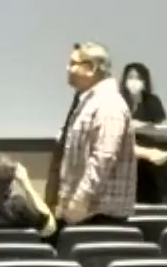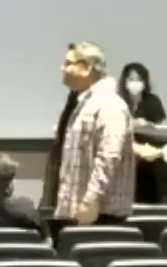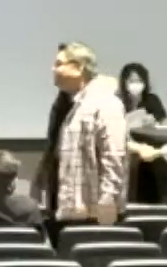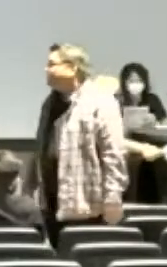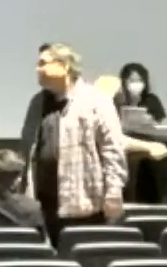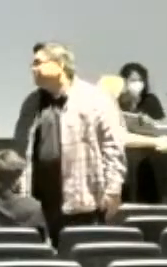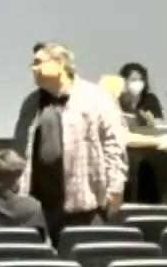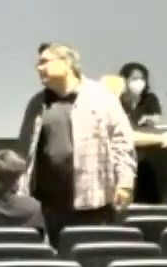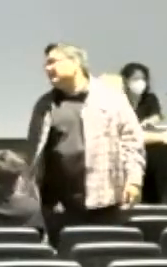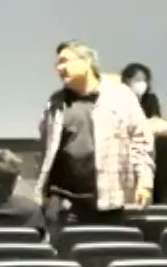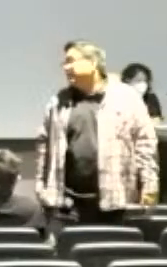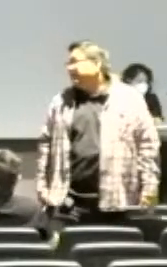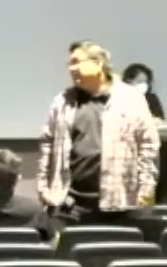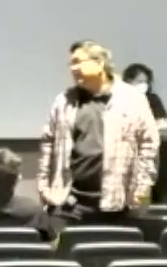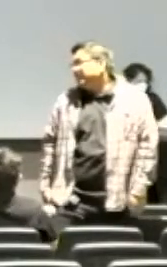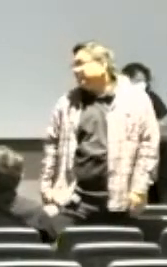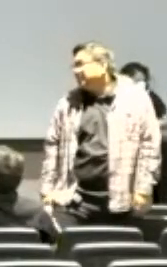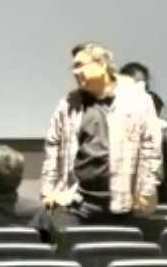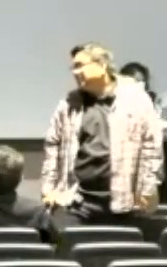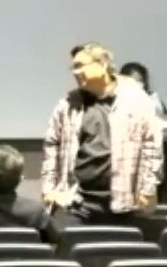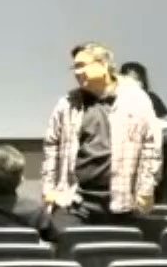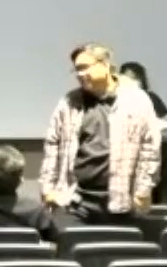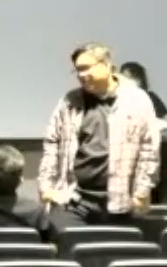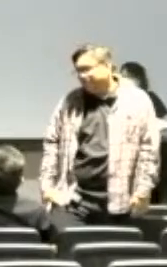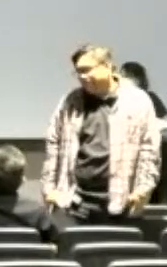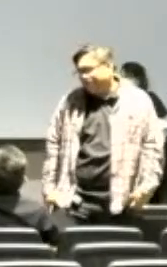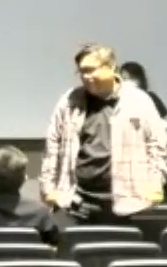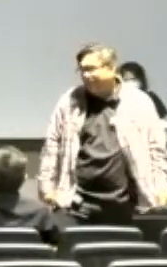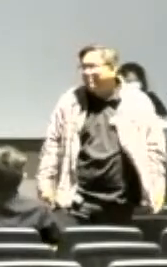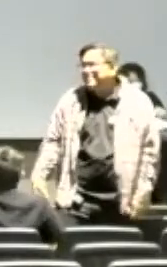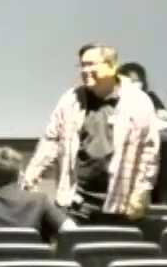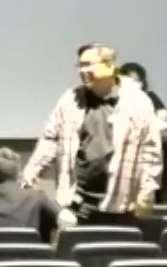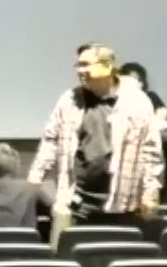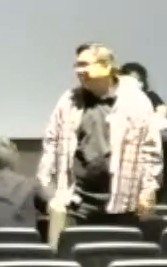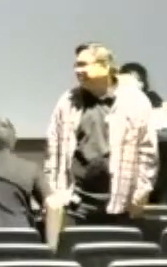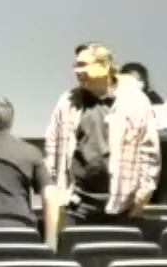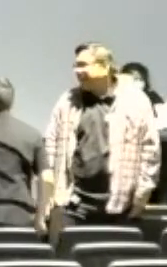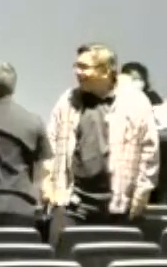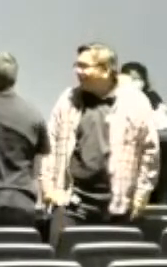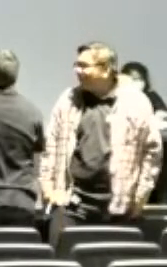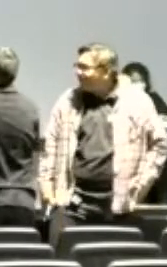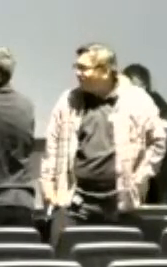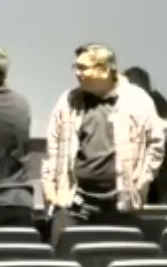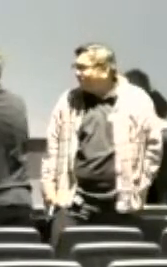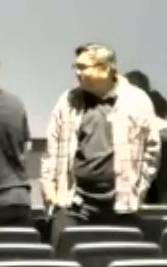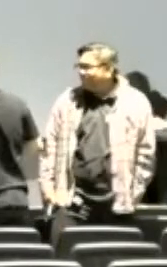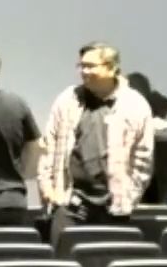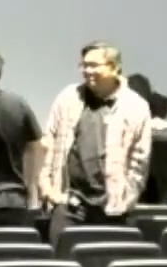Yeah.